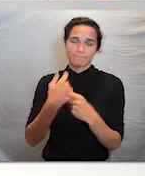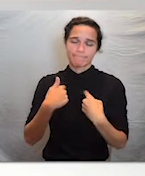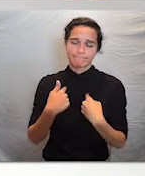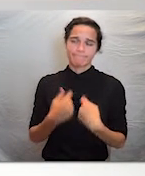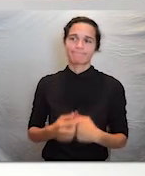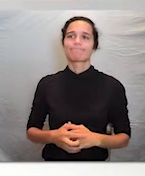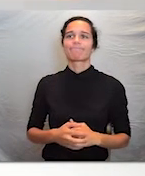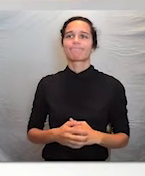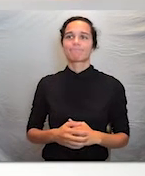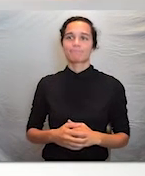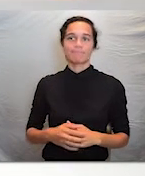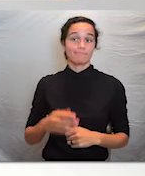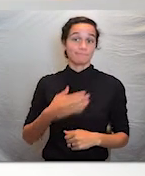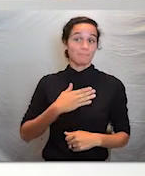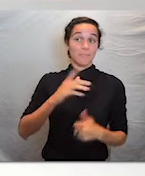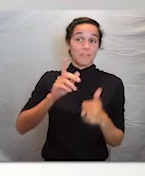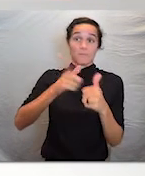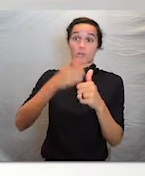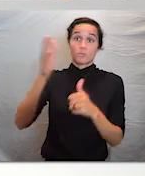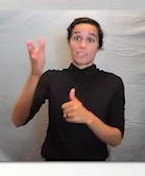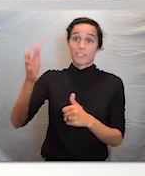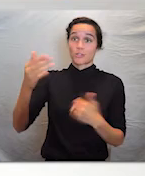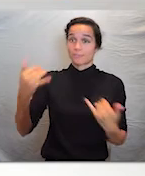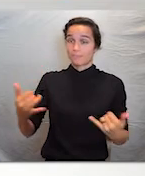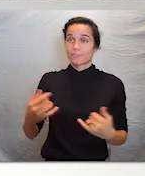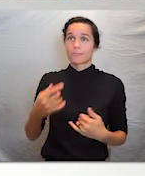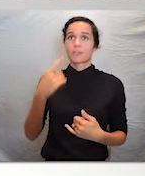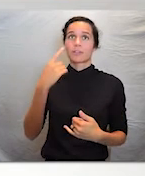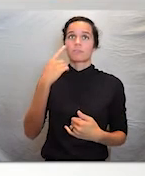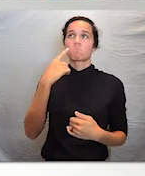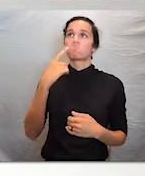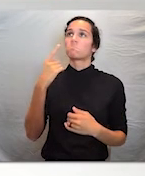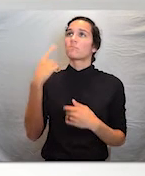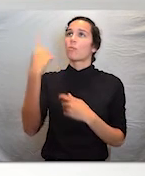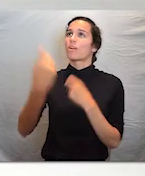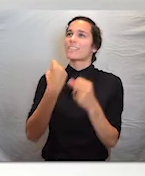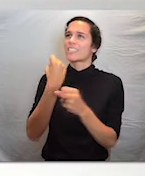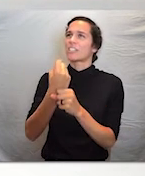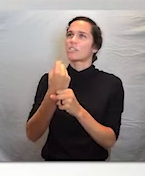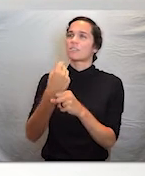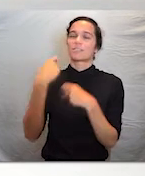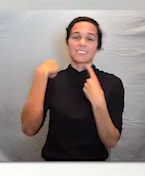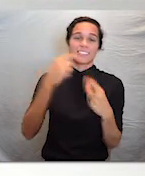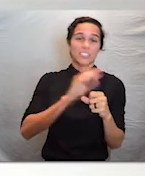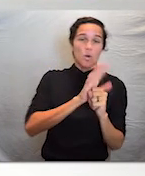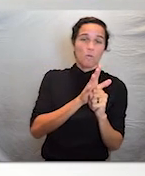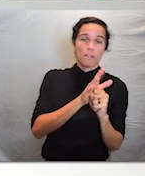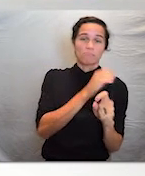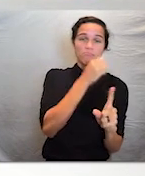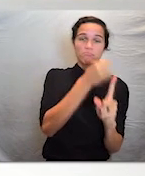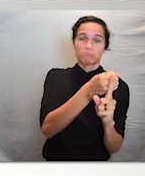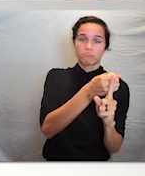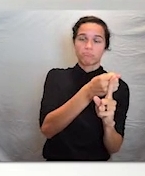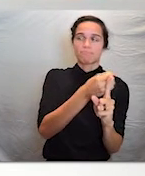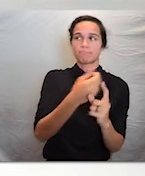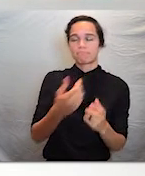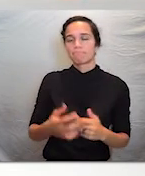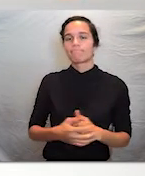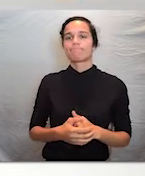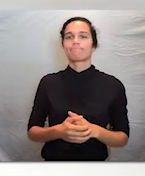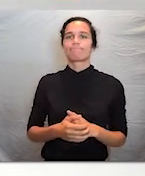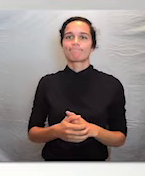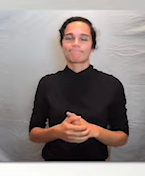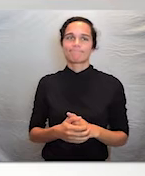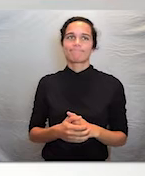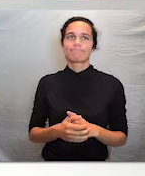first presentation in over a year in person because of COVID-19. So if I'm a